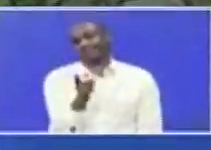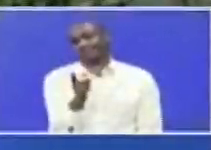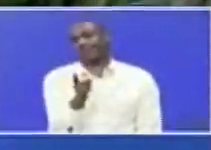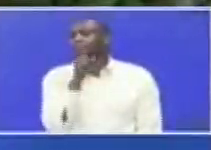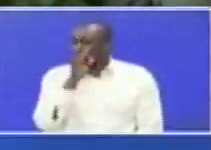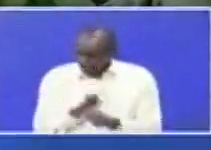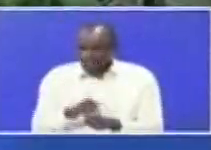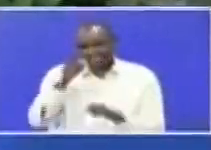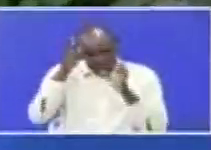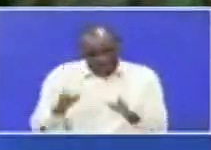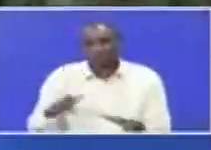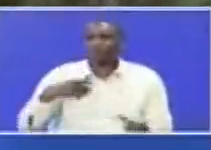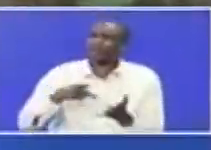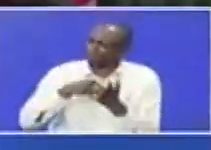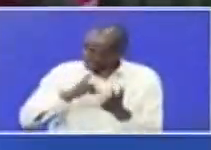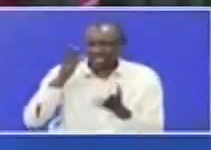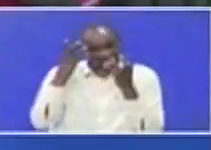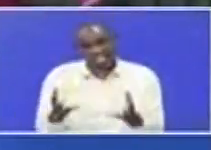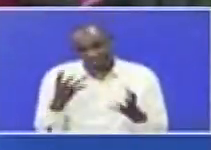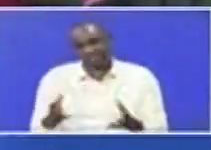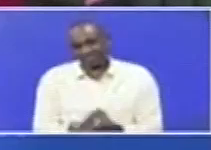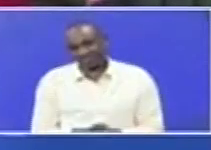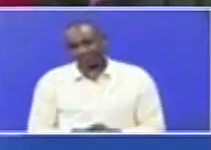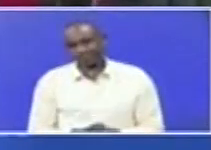promised that they would pay dearly.